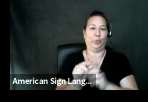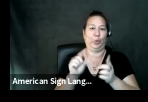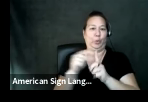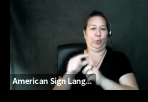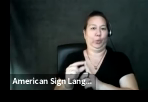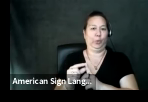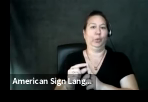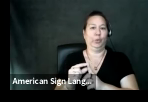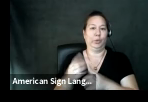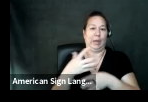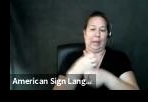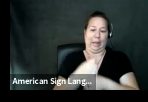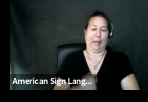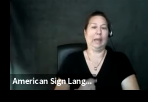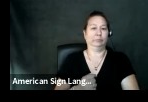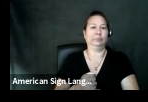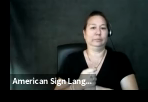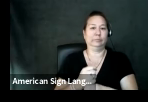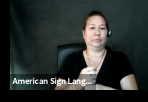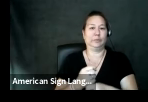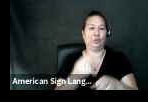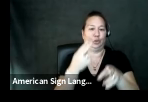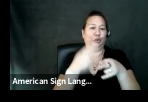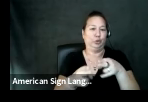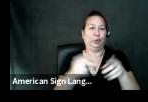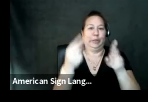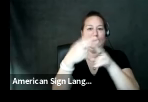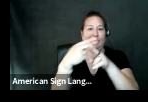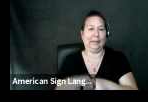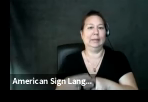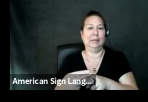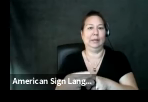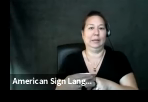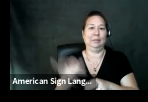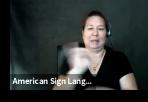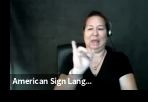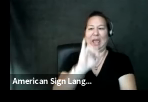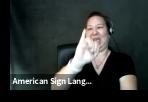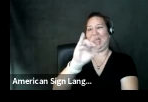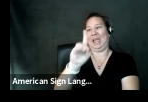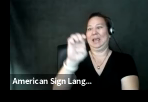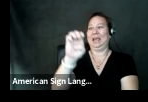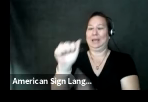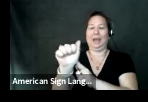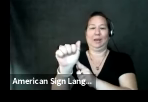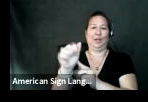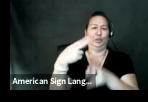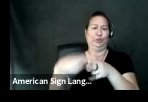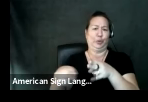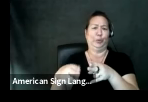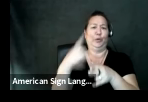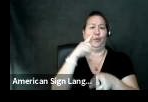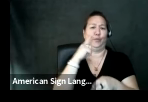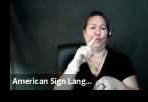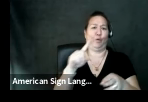about acronyms or shortening things up, we encourage you to ask us and ask your IEP teams to